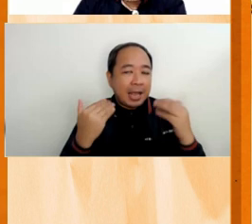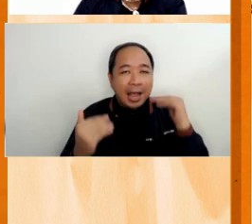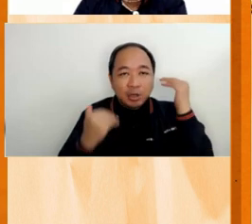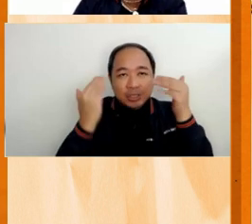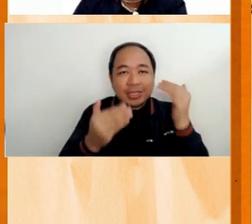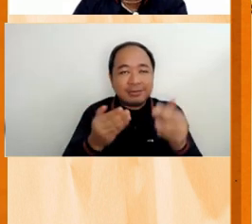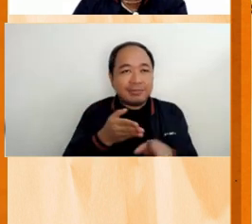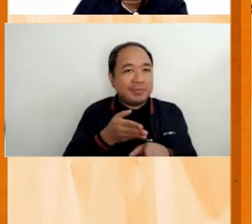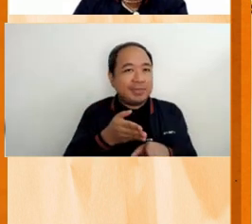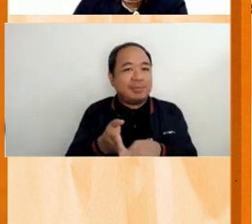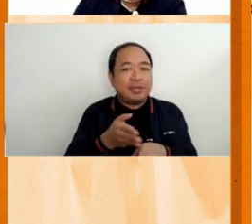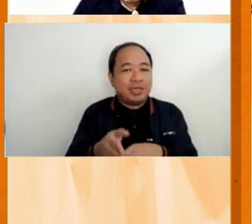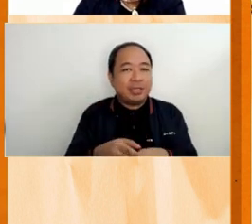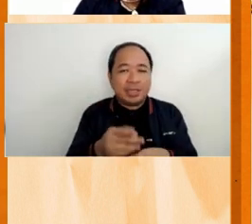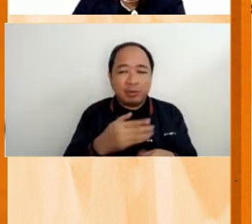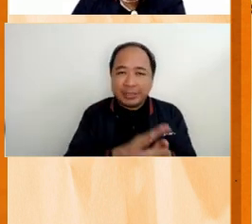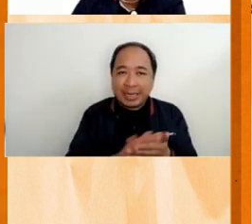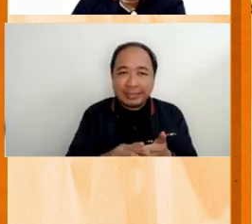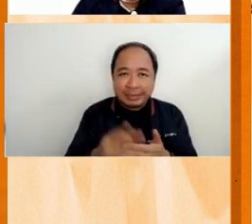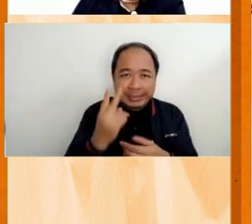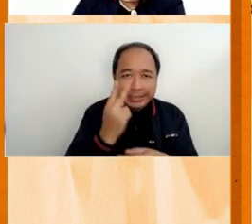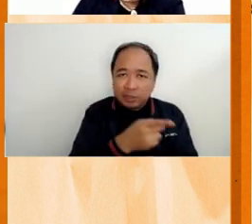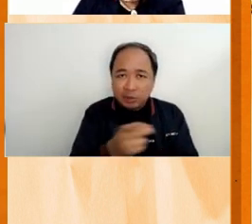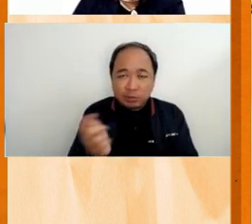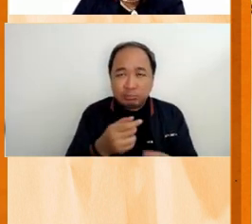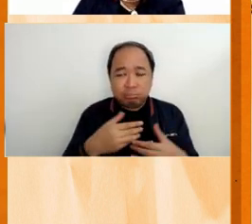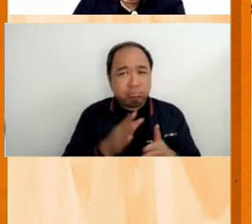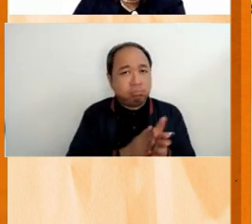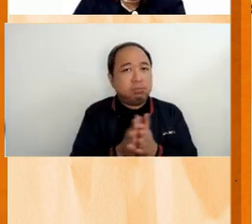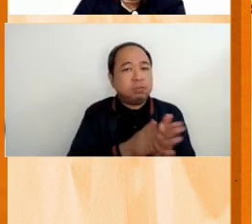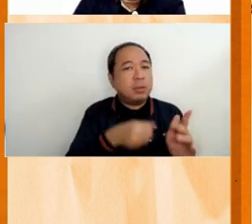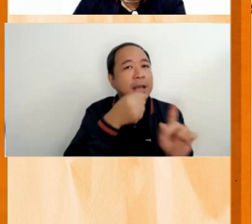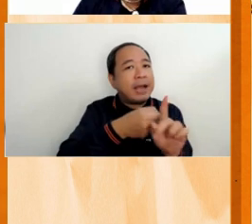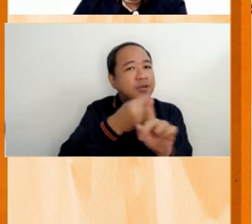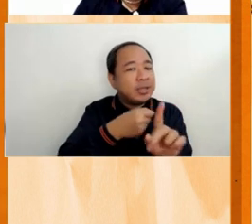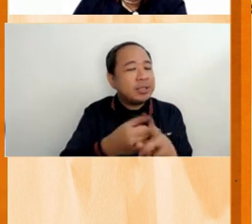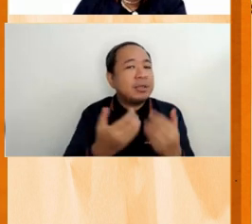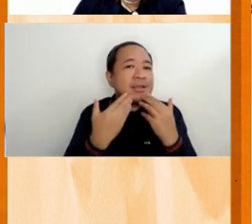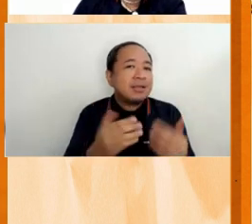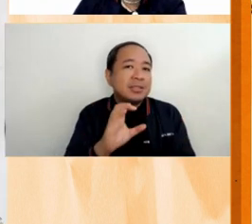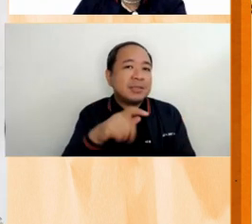to be part of this year's Ako Para sa Bata series of webinars.